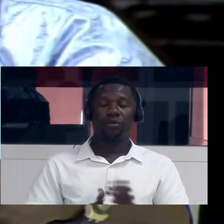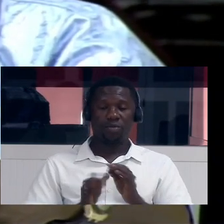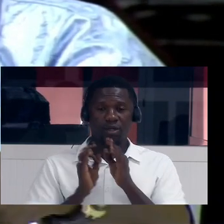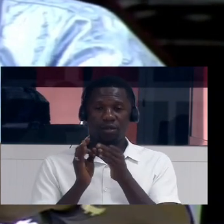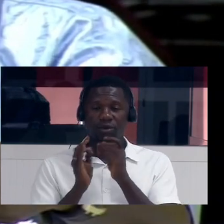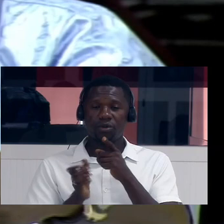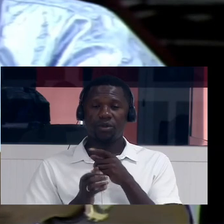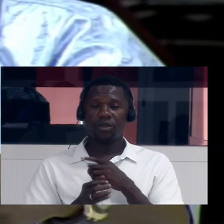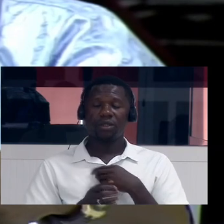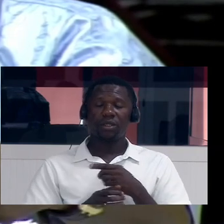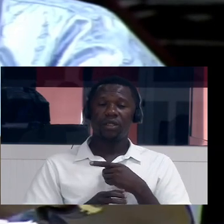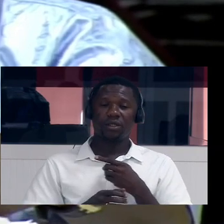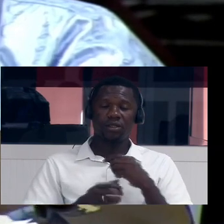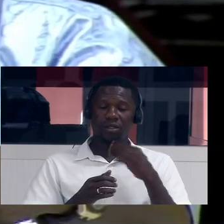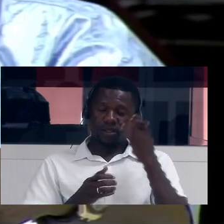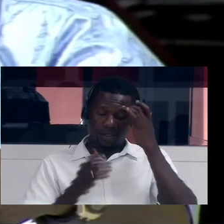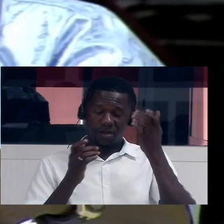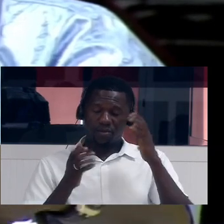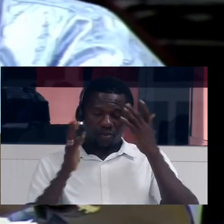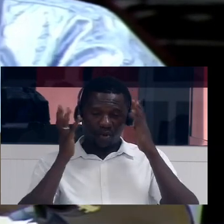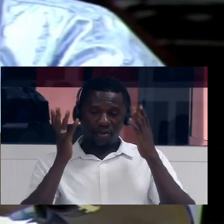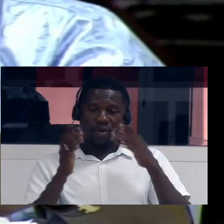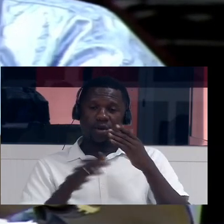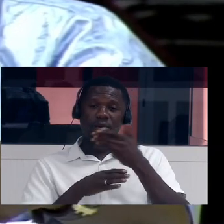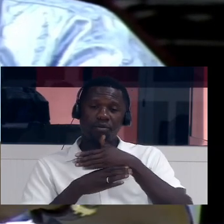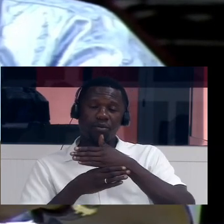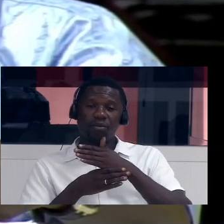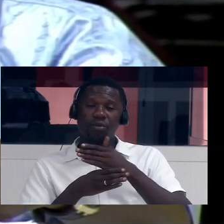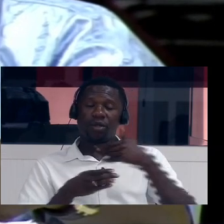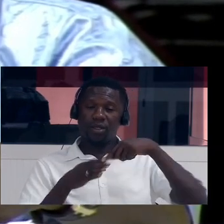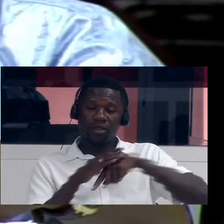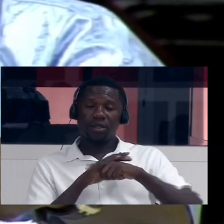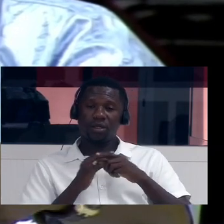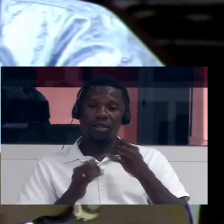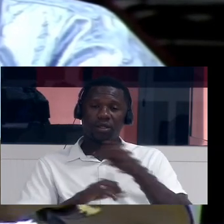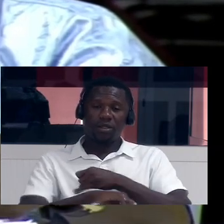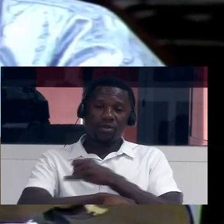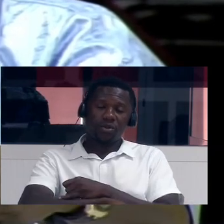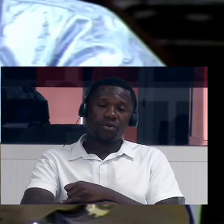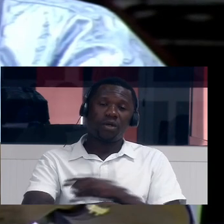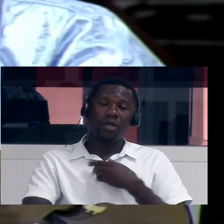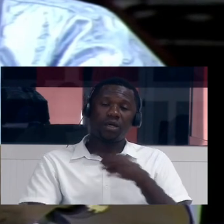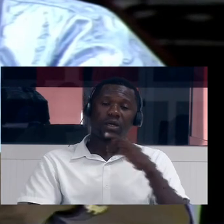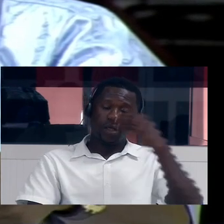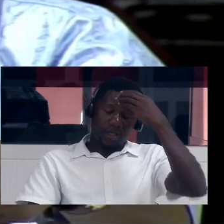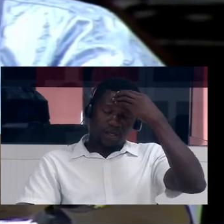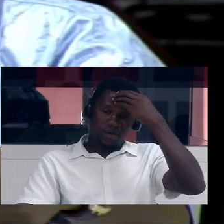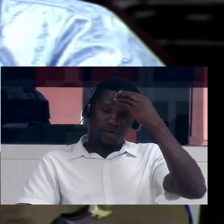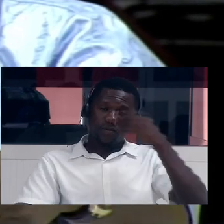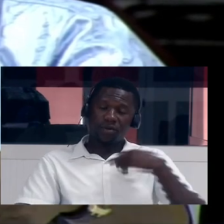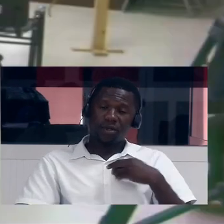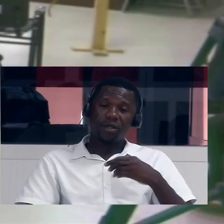lapse, a fundamental problem within the institution. And as head of the institution, you're